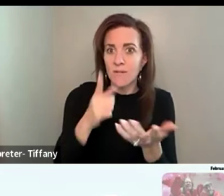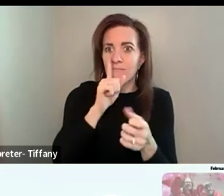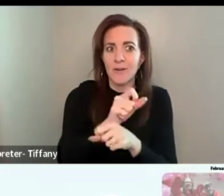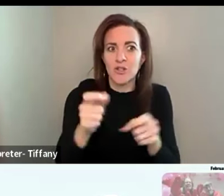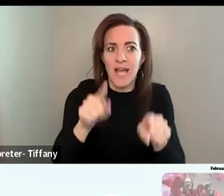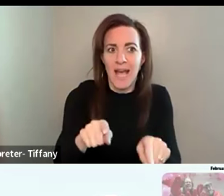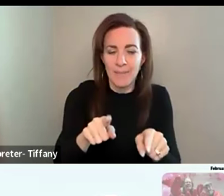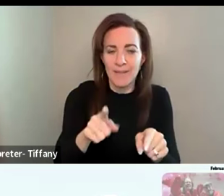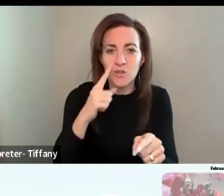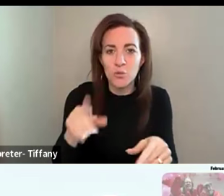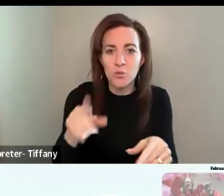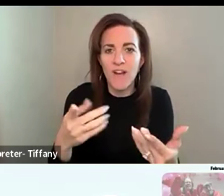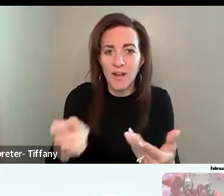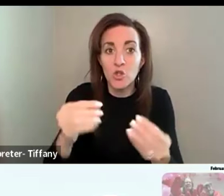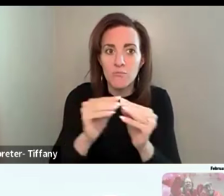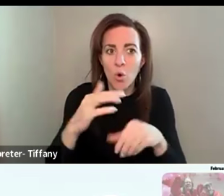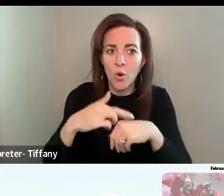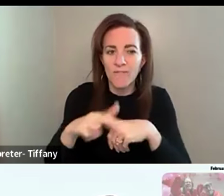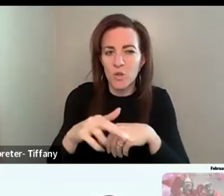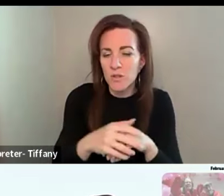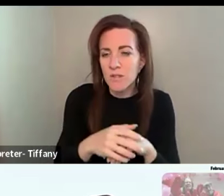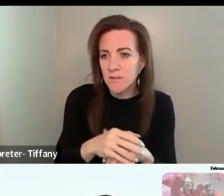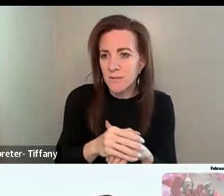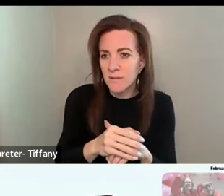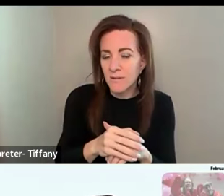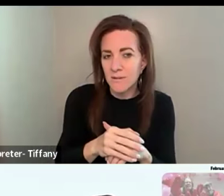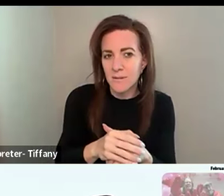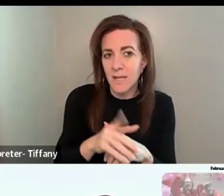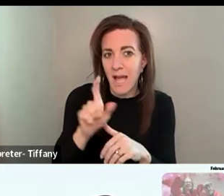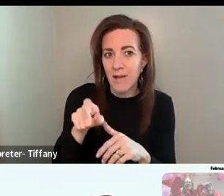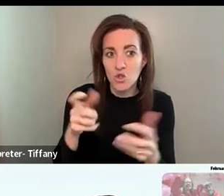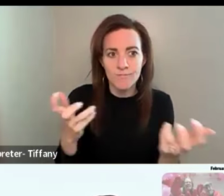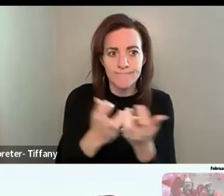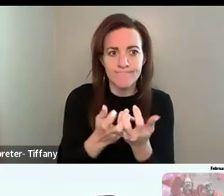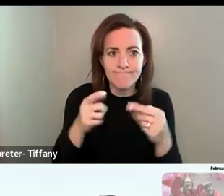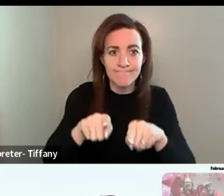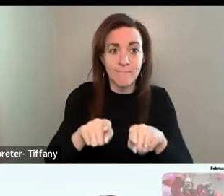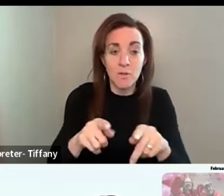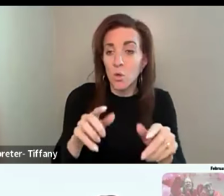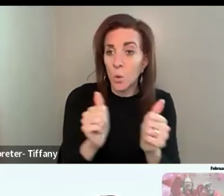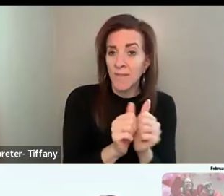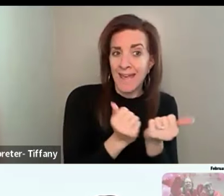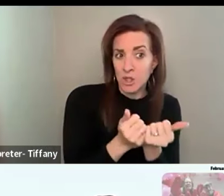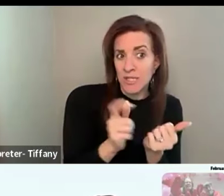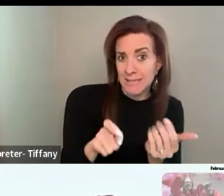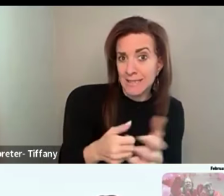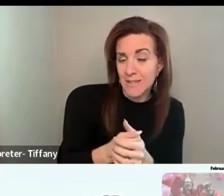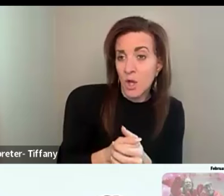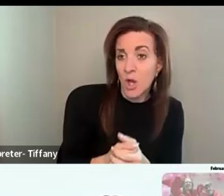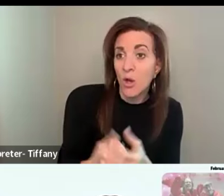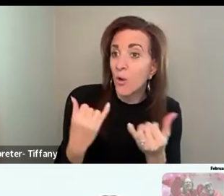be able to get you more referrals. It really needs to align with what our agency's needs are. And right now